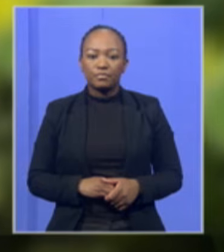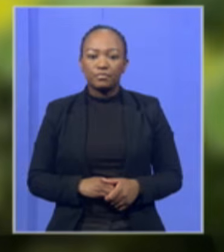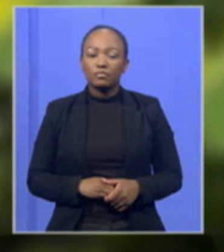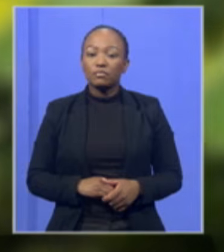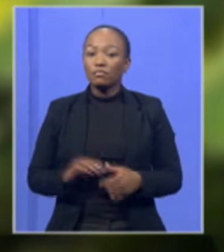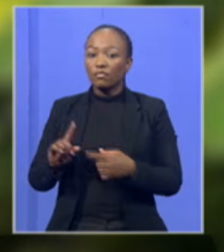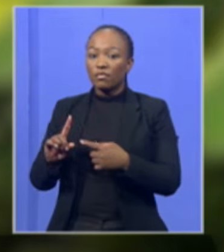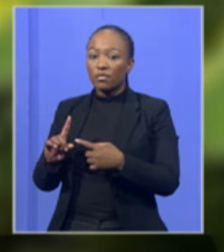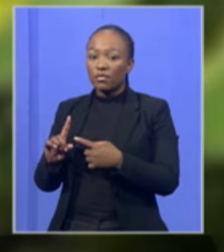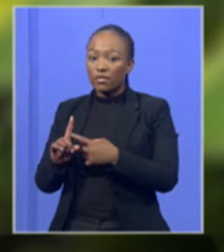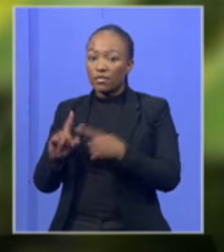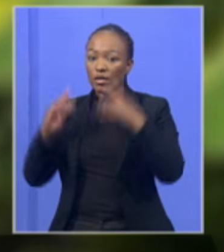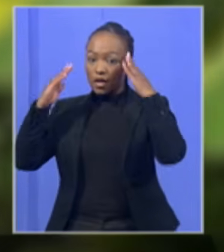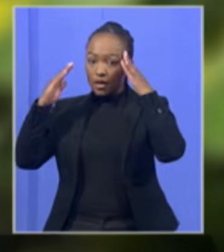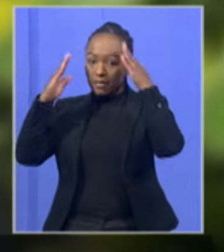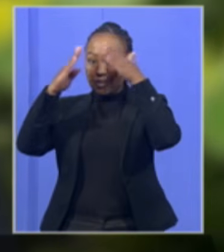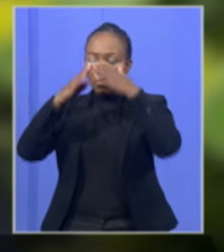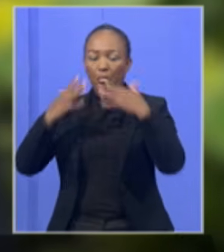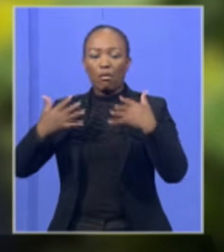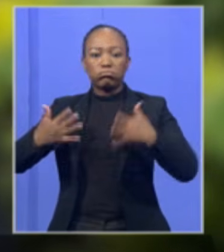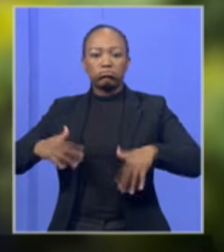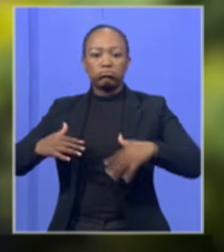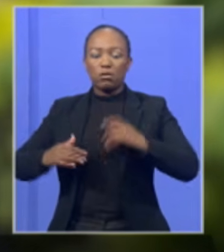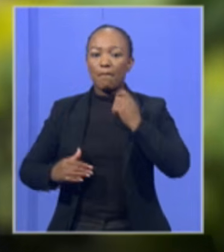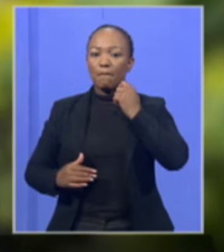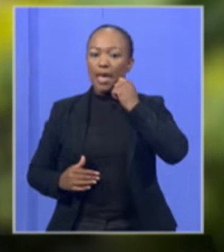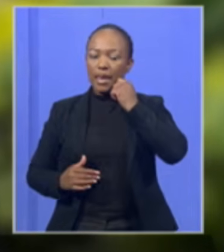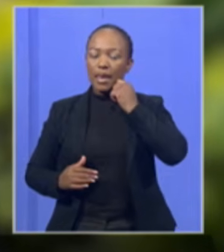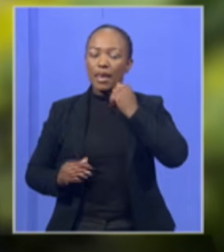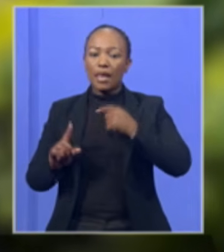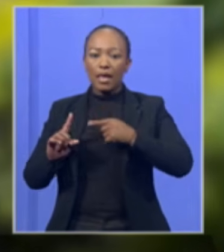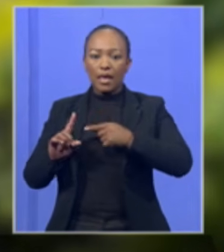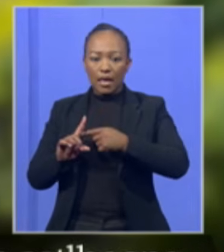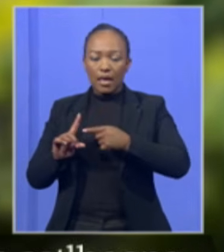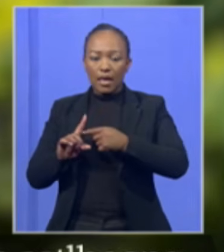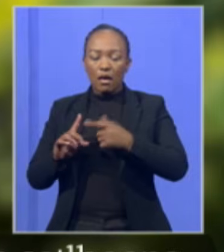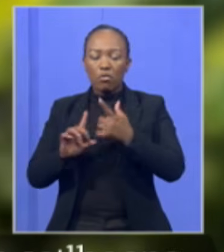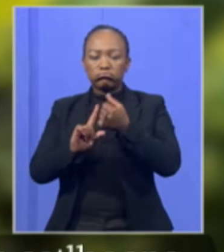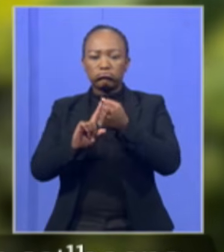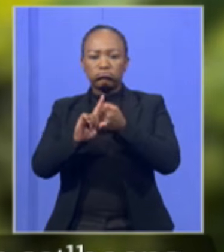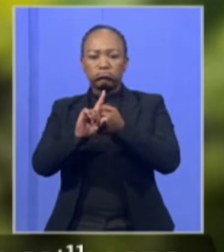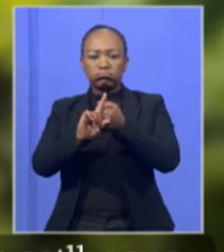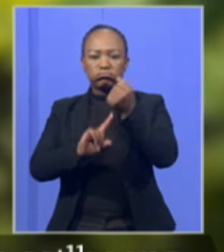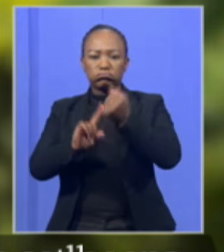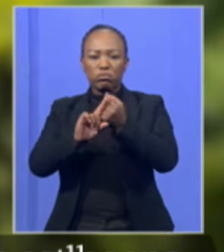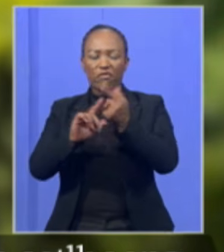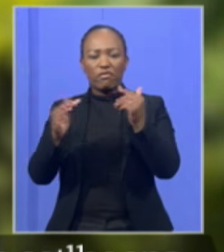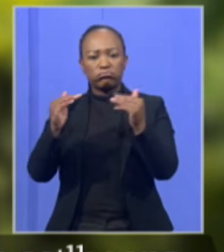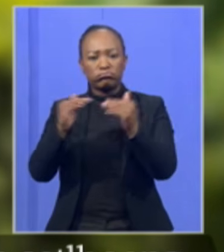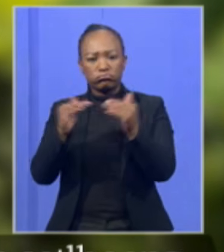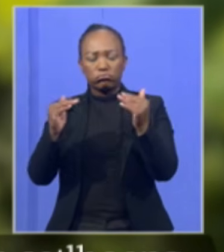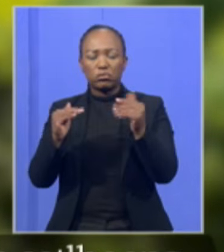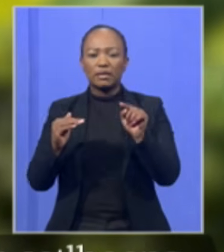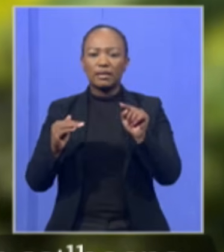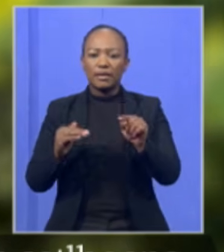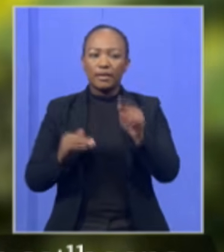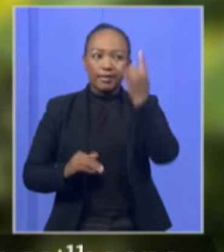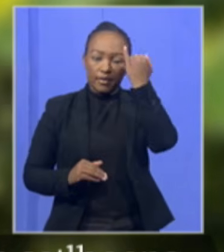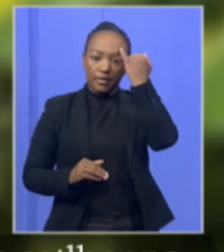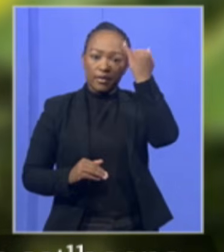of a bishop, then of a cardinal and pope, who, throughout his life, fought for greater justice, fought for a certain idea